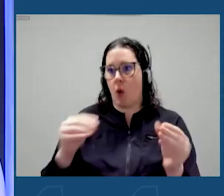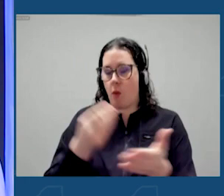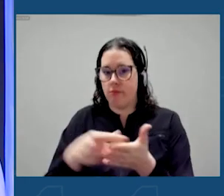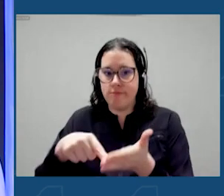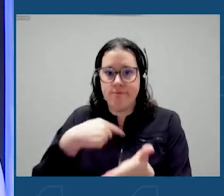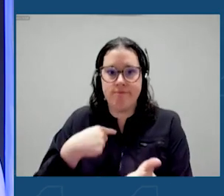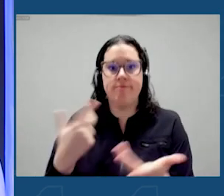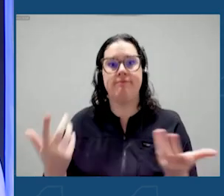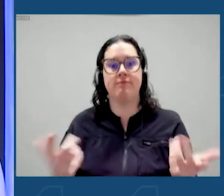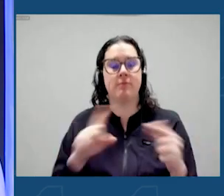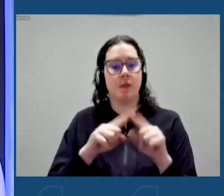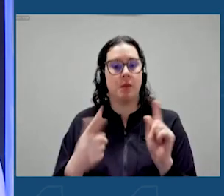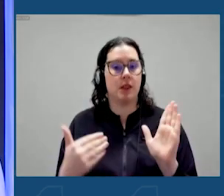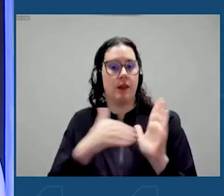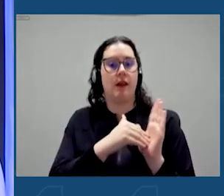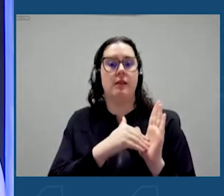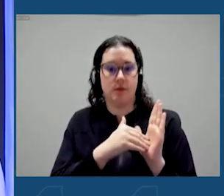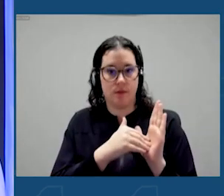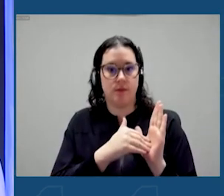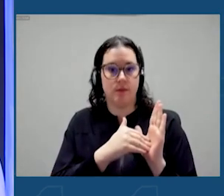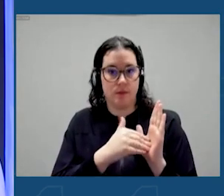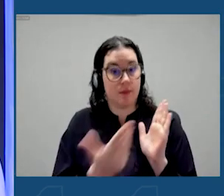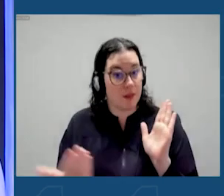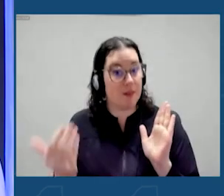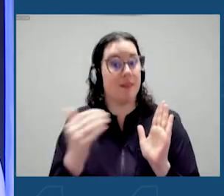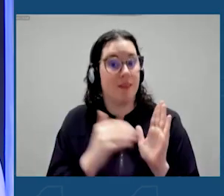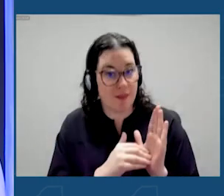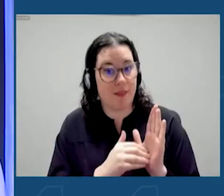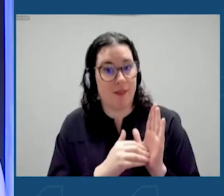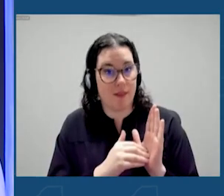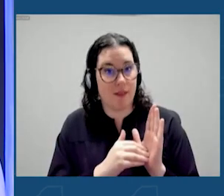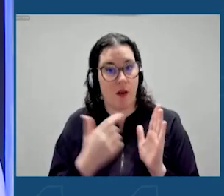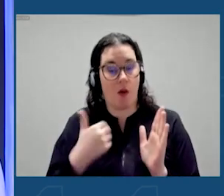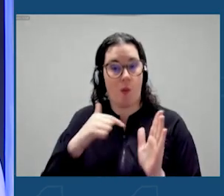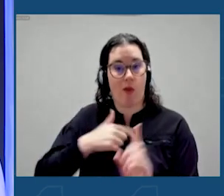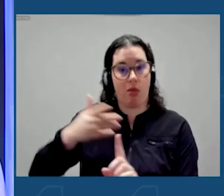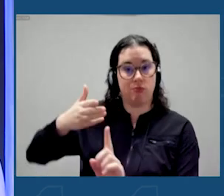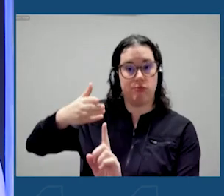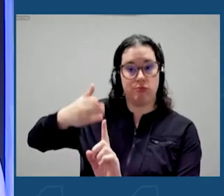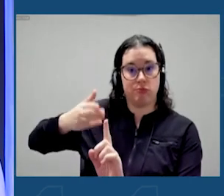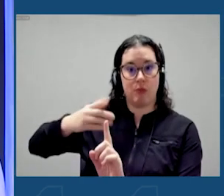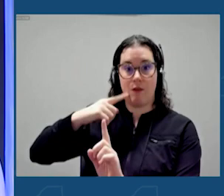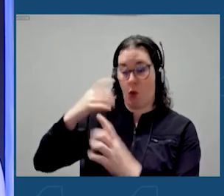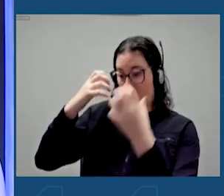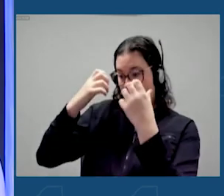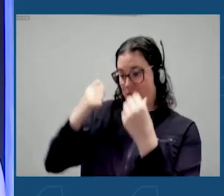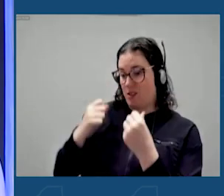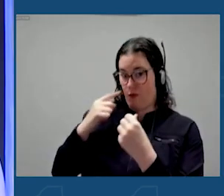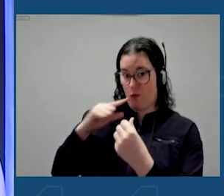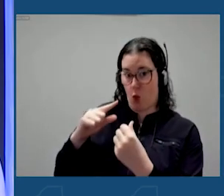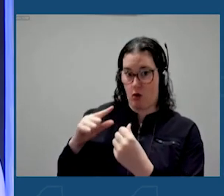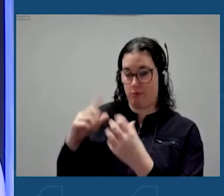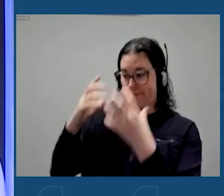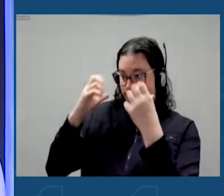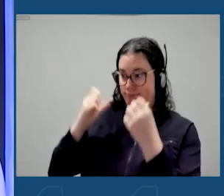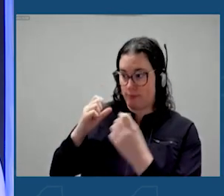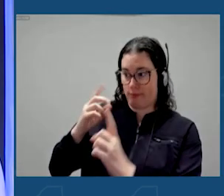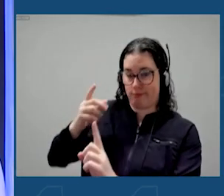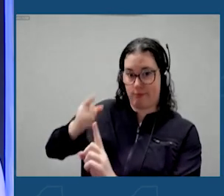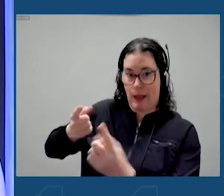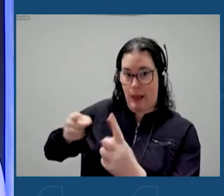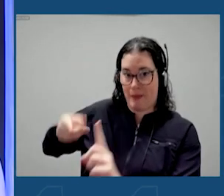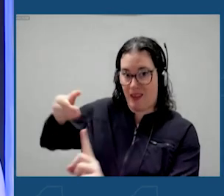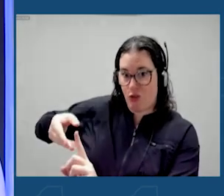But once again, we were the epicenter of terrorism. We were the epicenter of